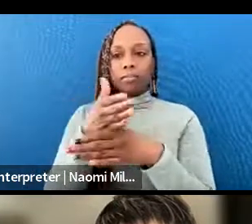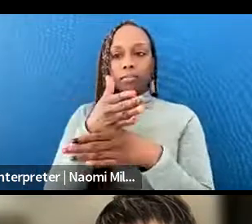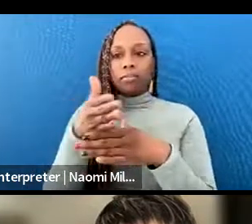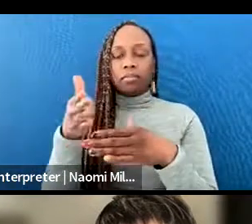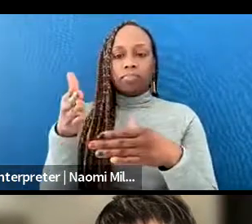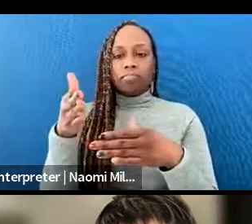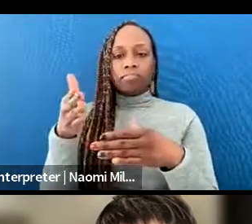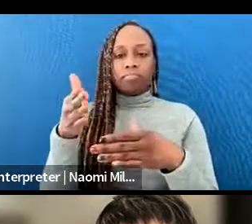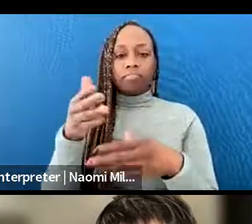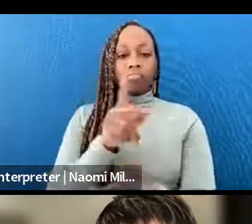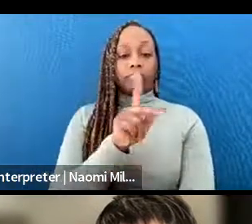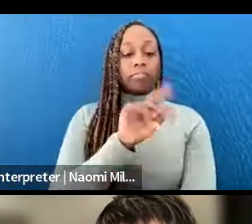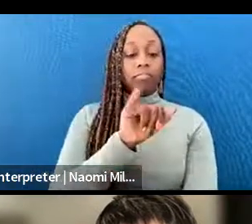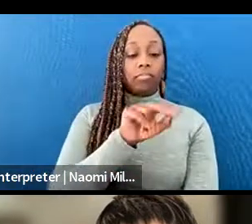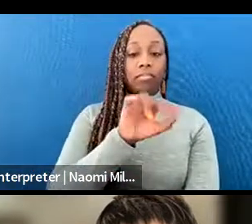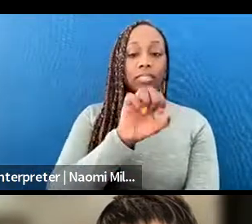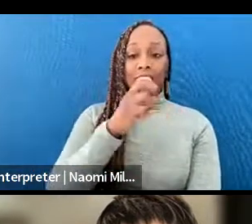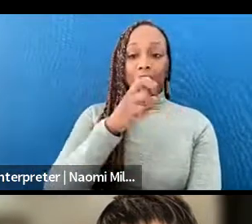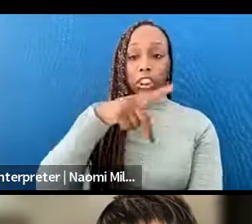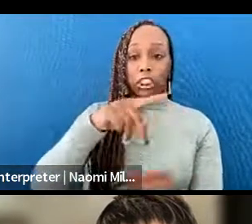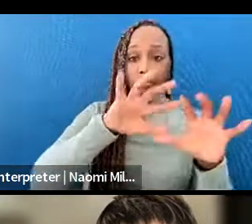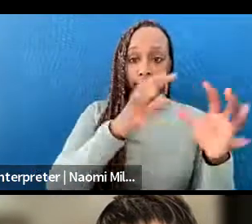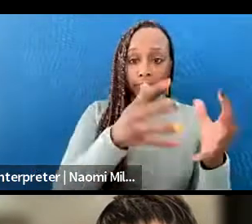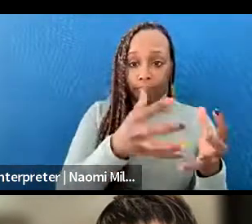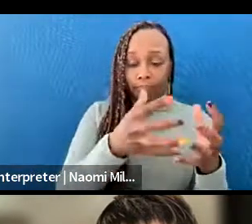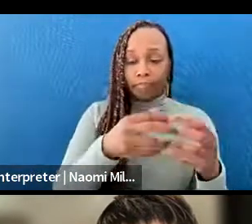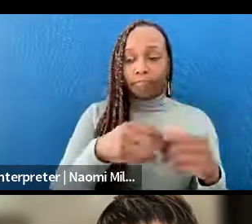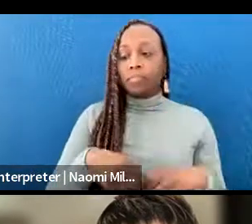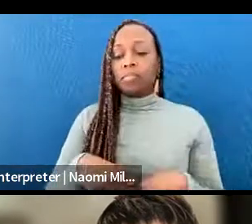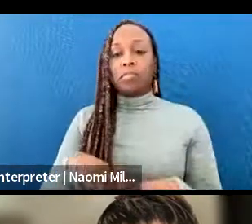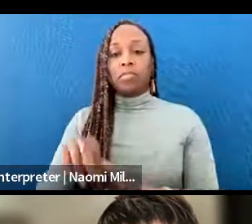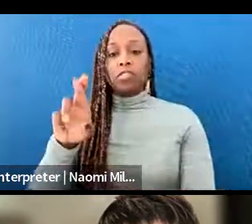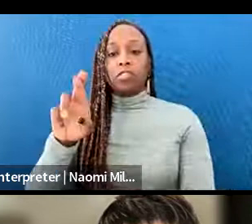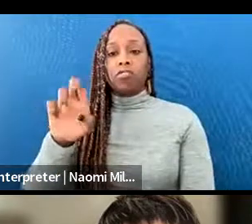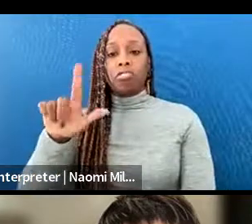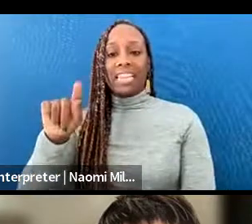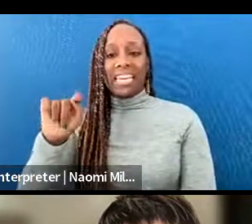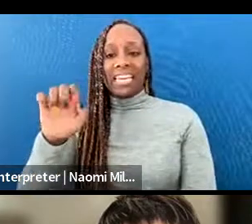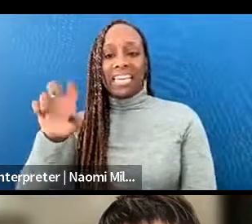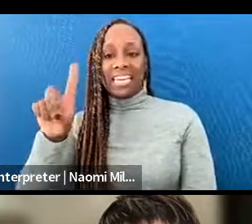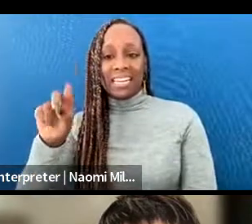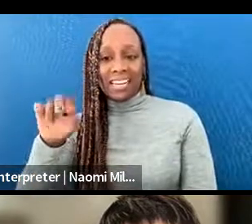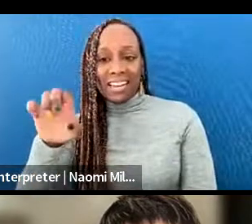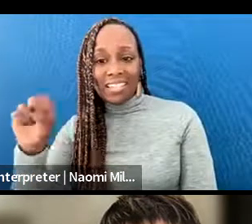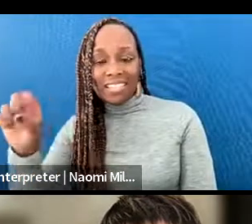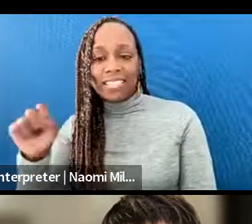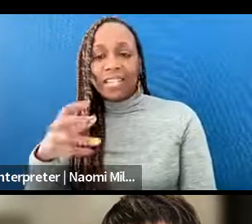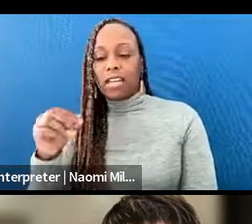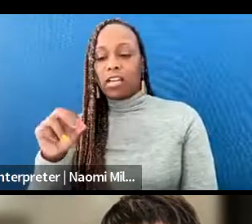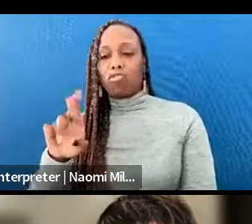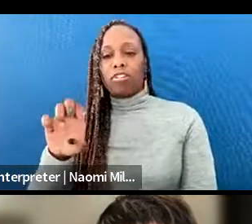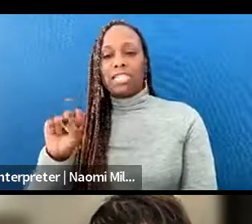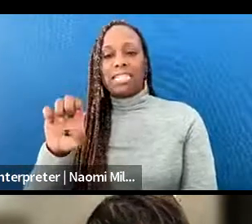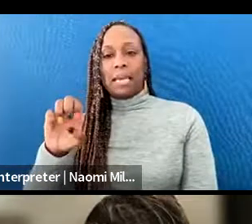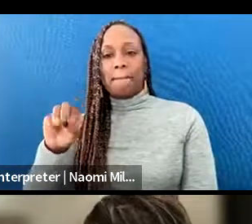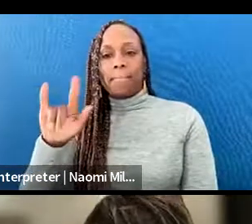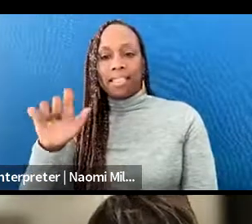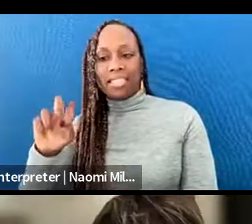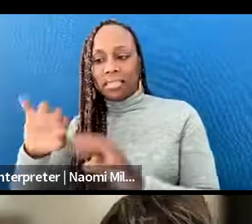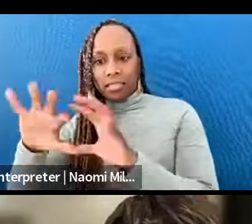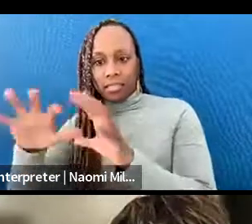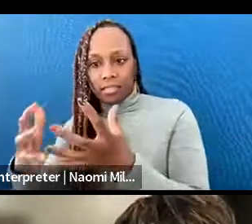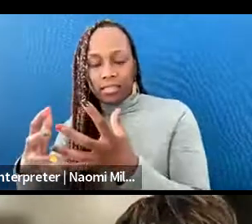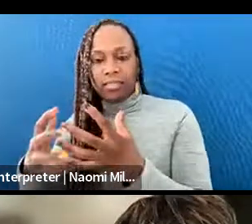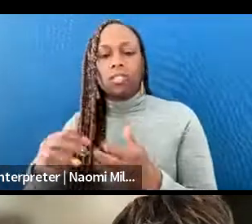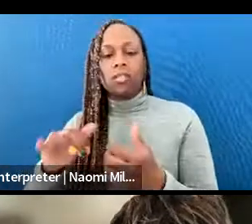between kinship circles and relatedness and resemblance, how we all, that is